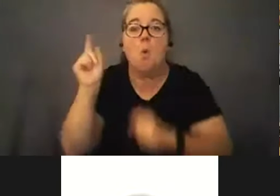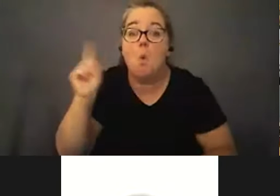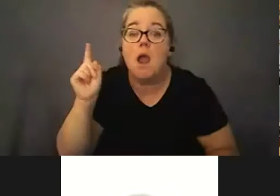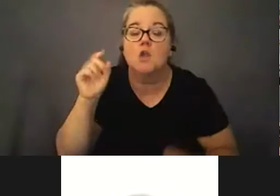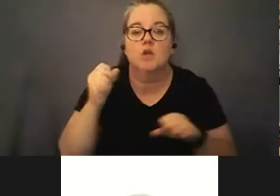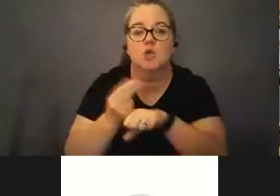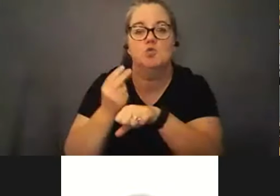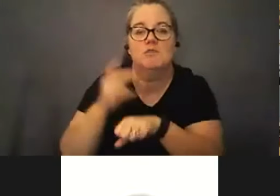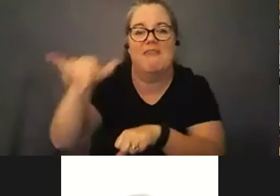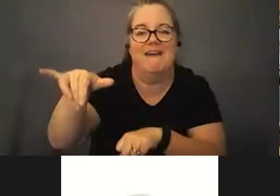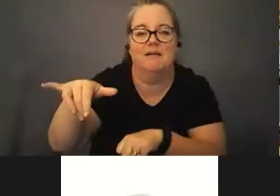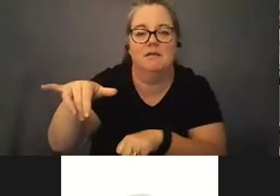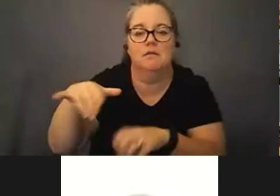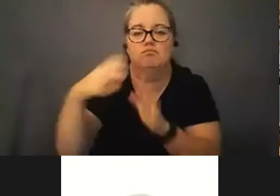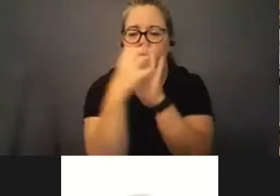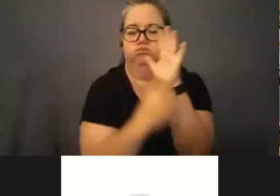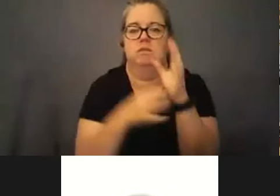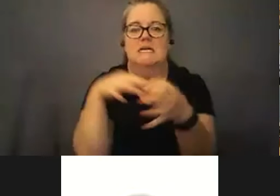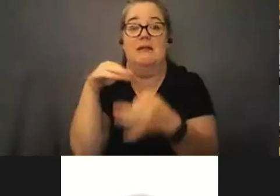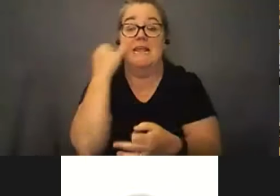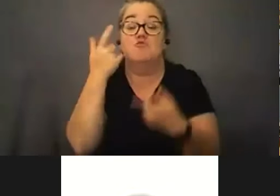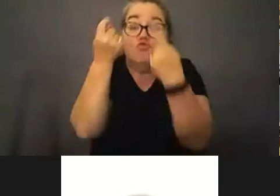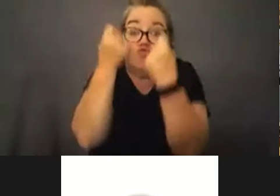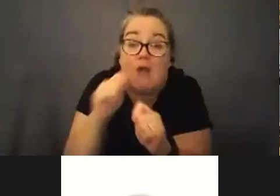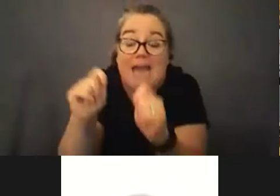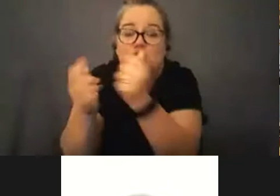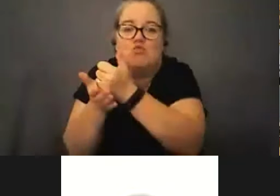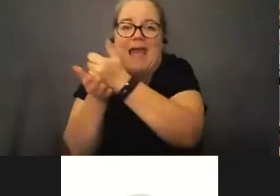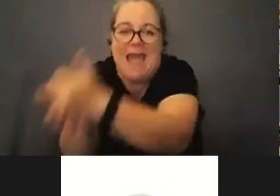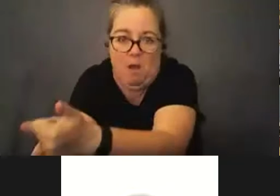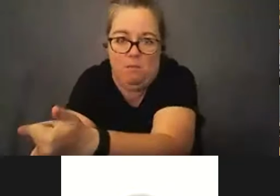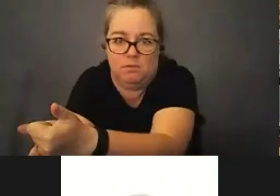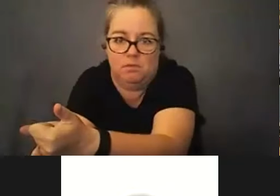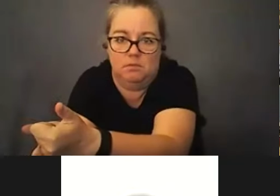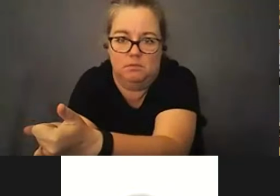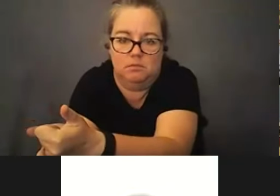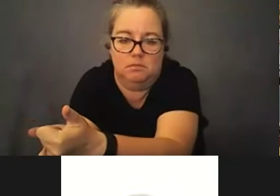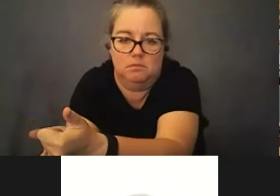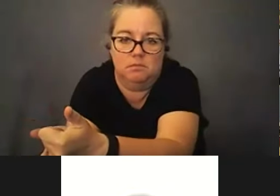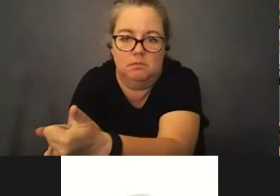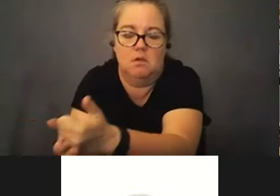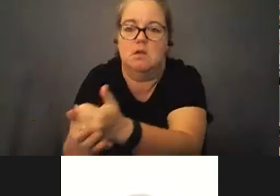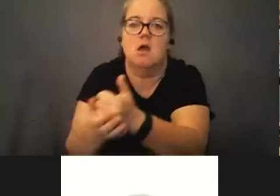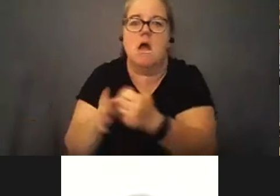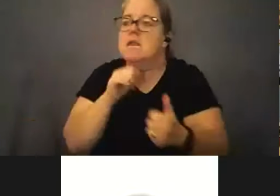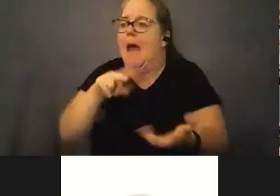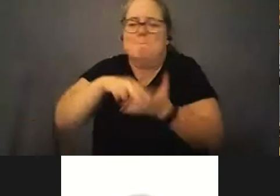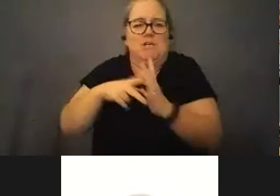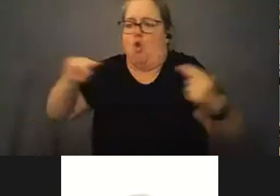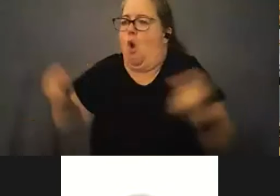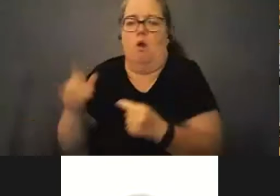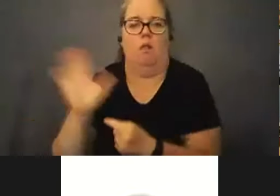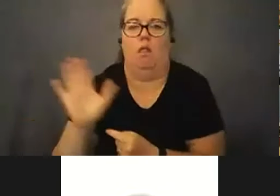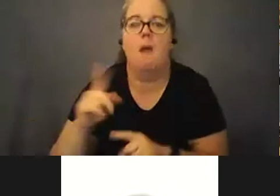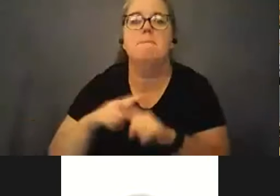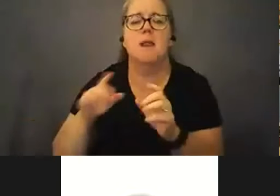paragraph about as long as you are trying to help in good faith someone in an